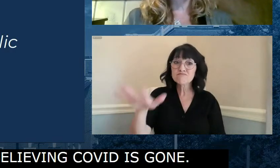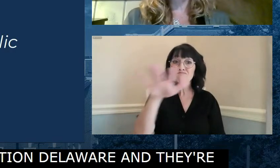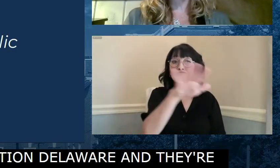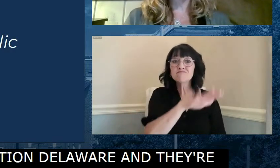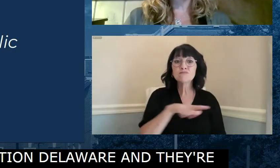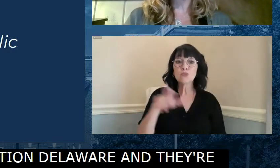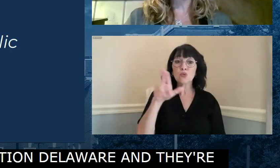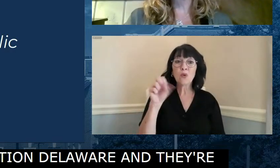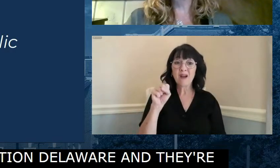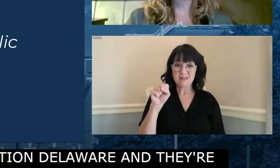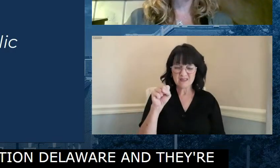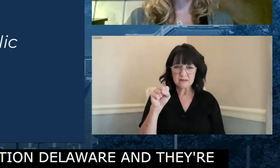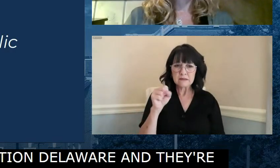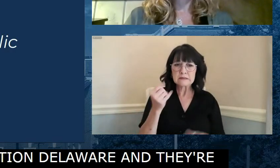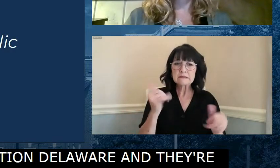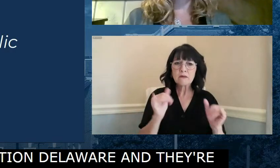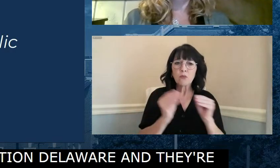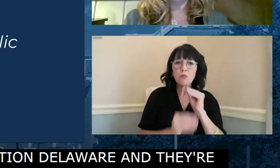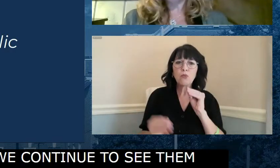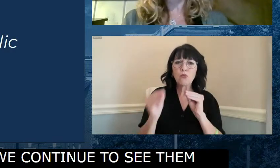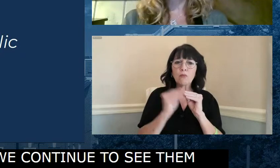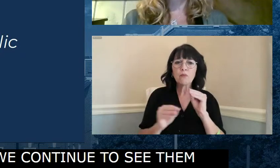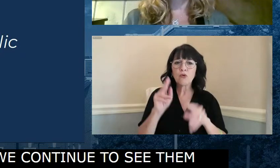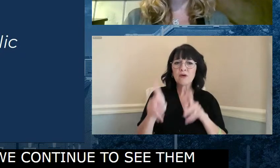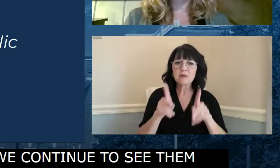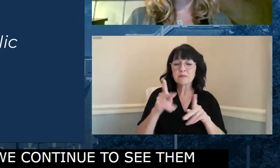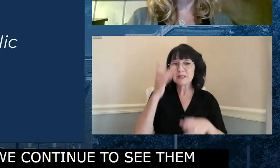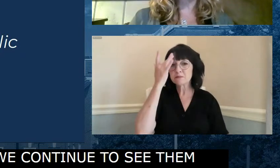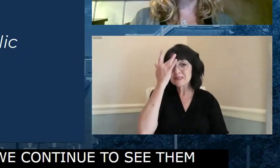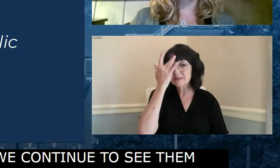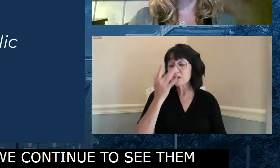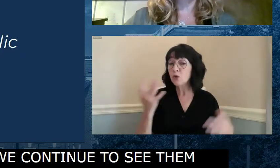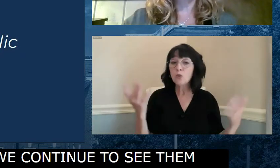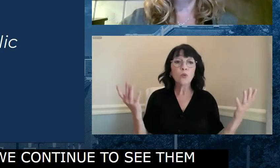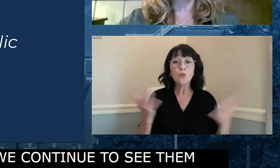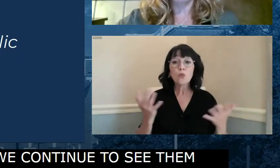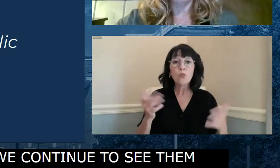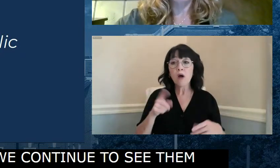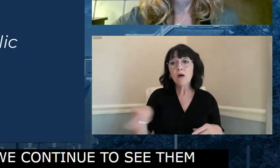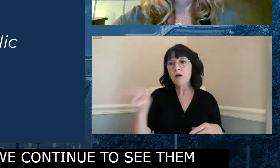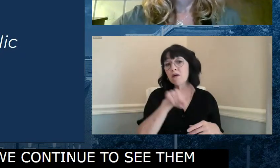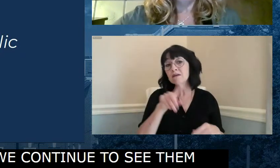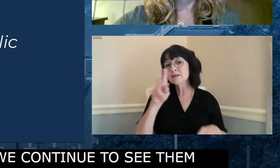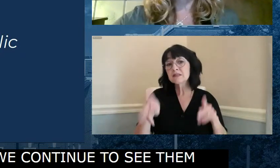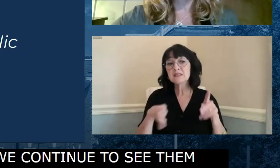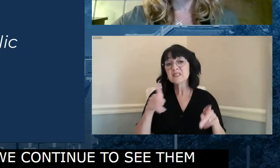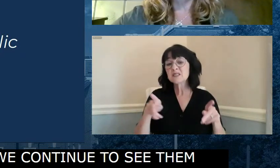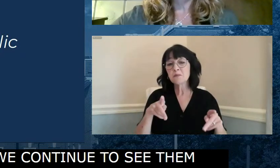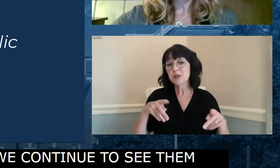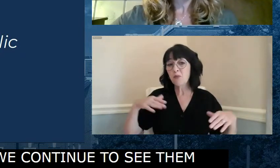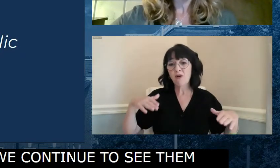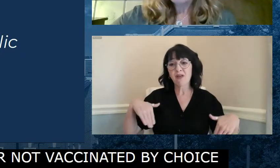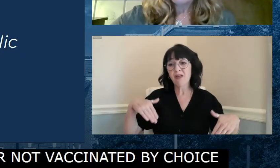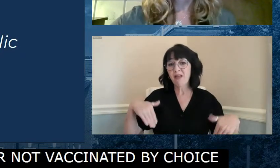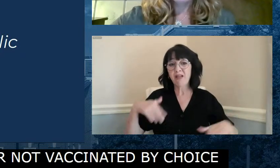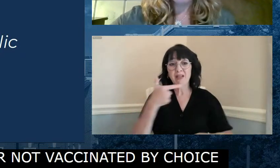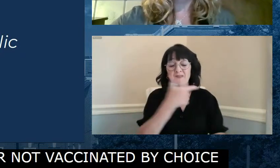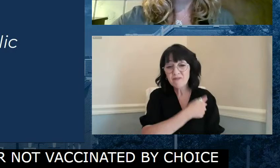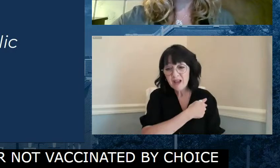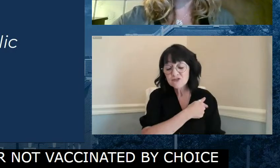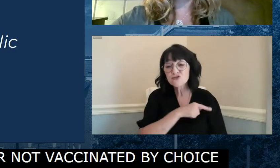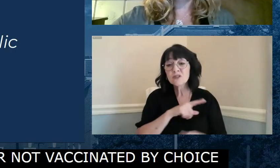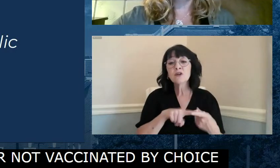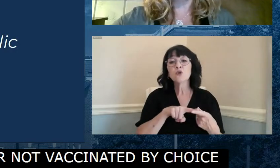to see them largely in persons who are either not vaccinated by choice or because they are not eligible. We